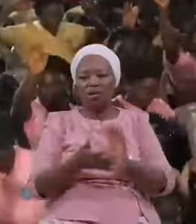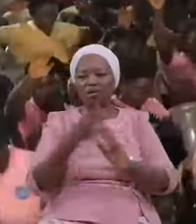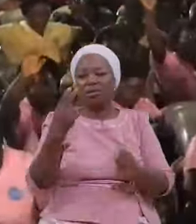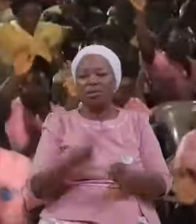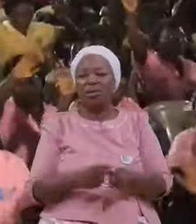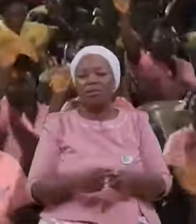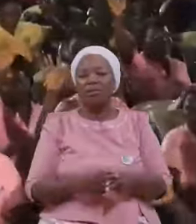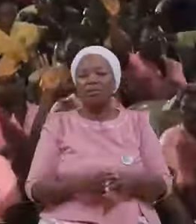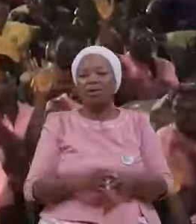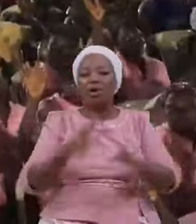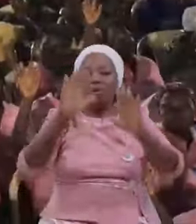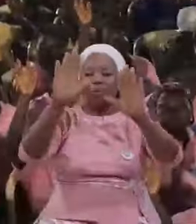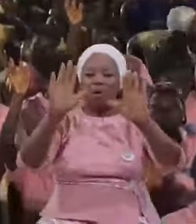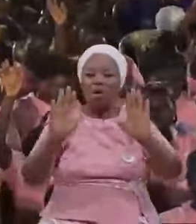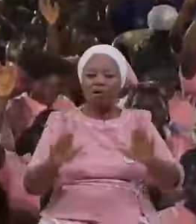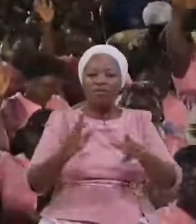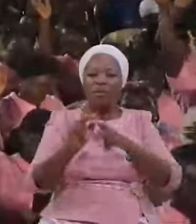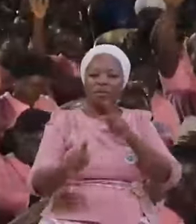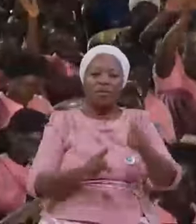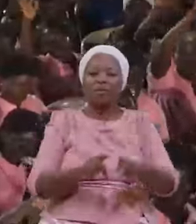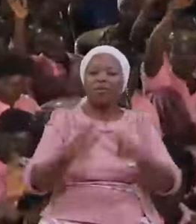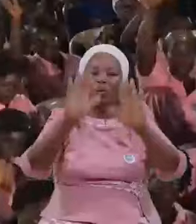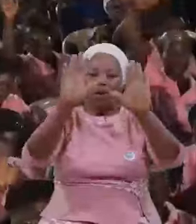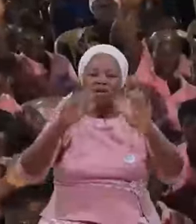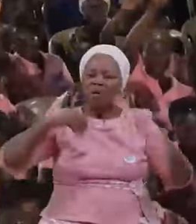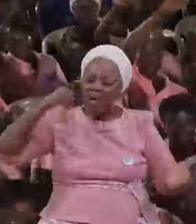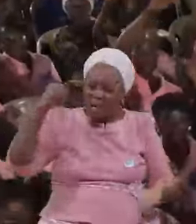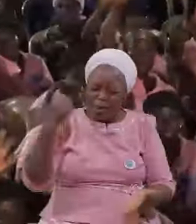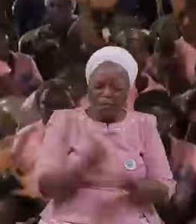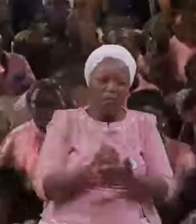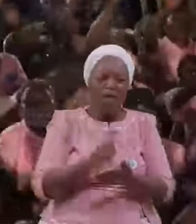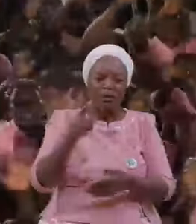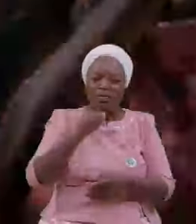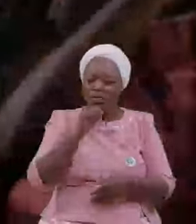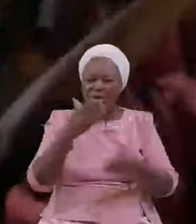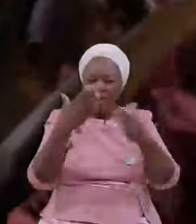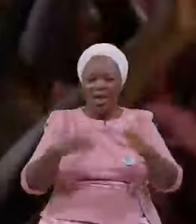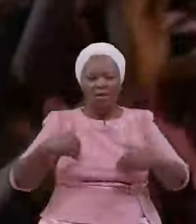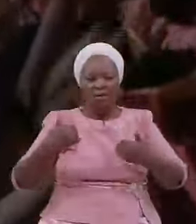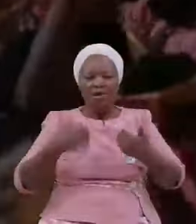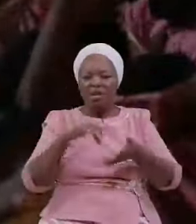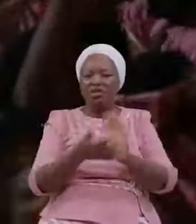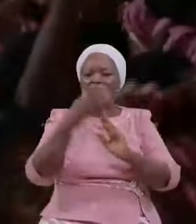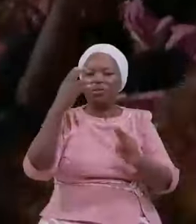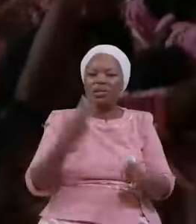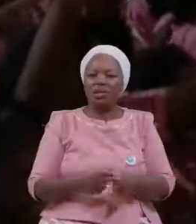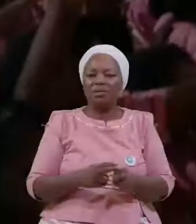Wonderful people, wonderful amen. You will not die prematurely.